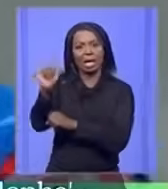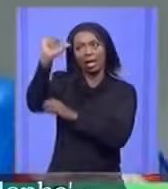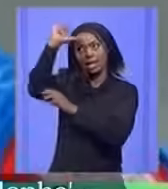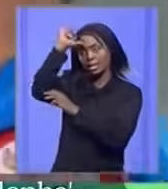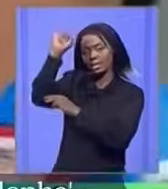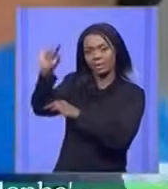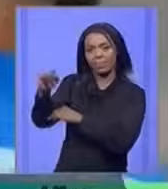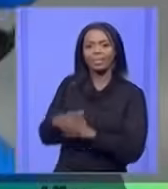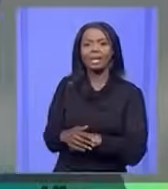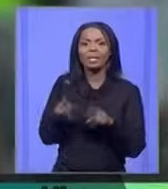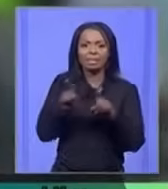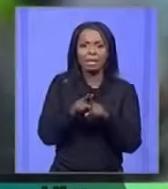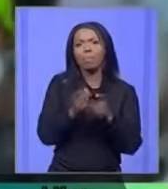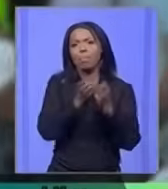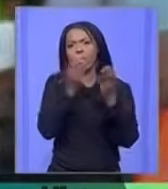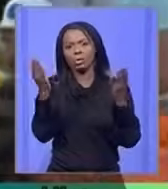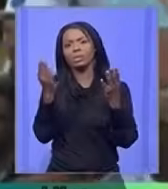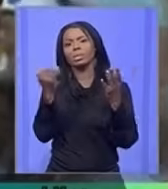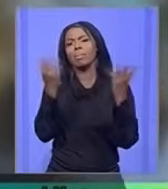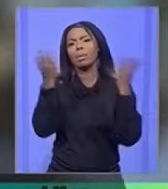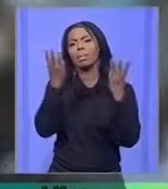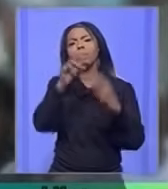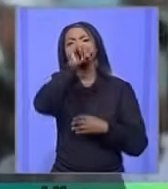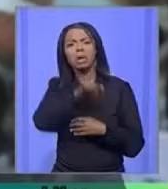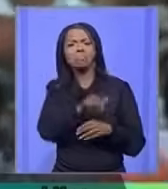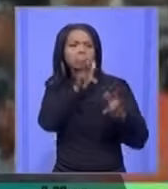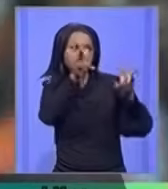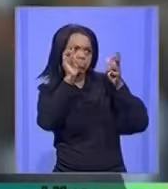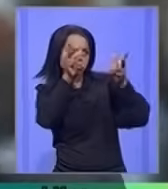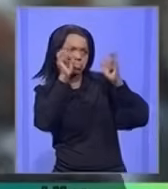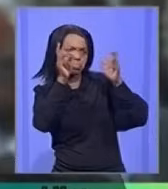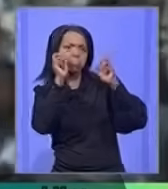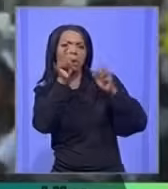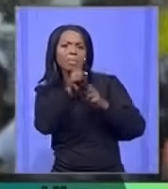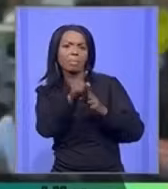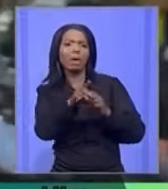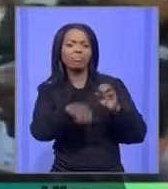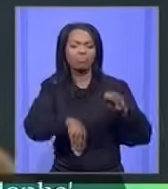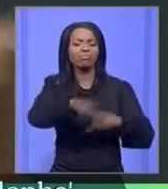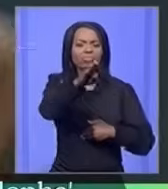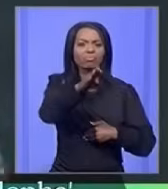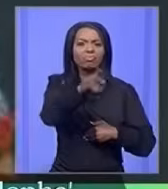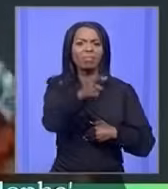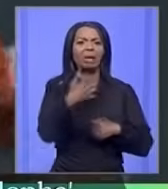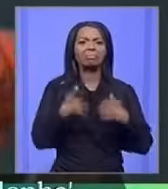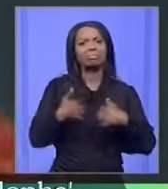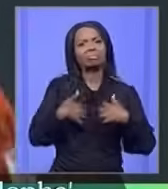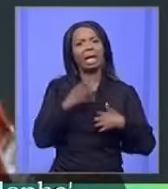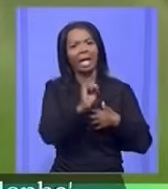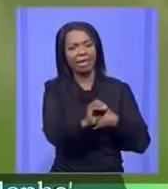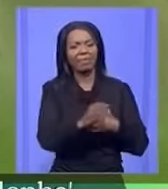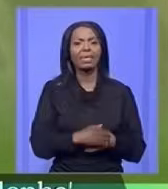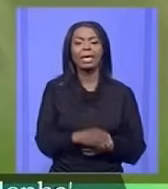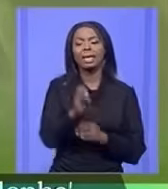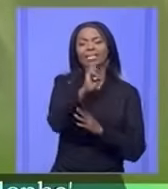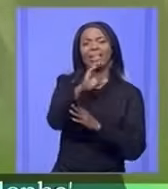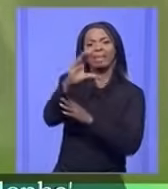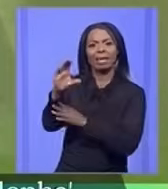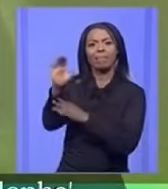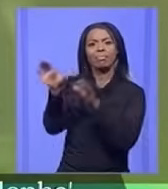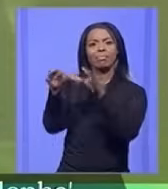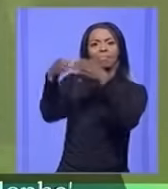ye ba oketšegile mo nageng le lefaseng ka bophara. Sehlopha sa Sunrisers Eastern Cape ke